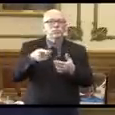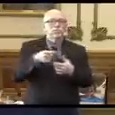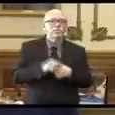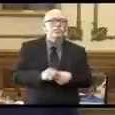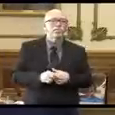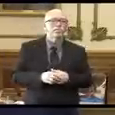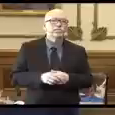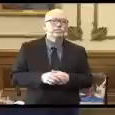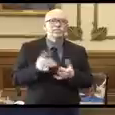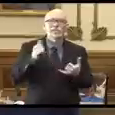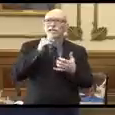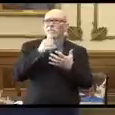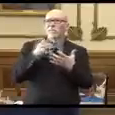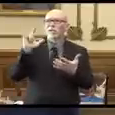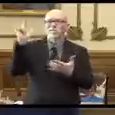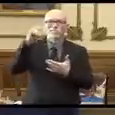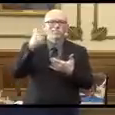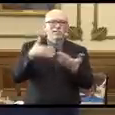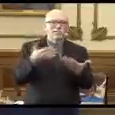now. Your